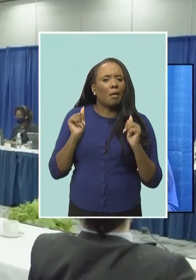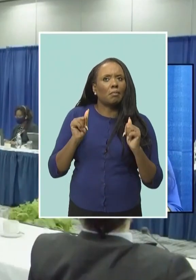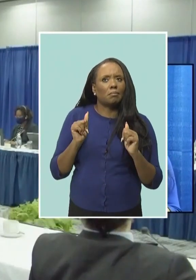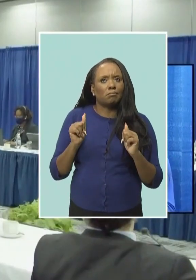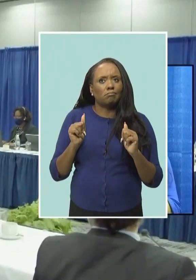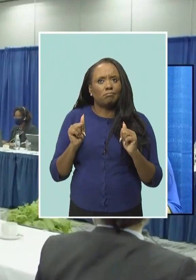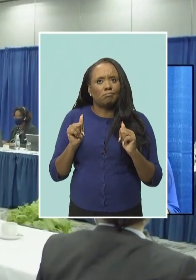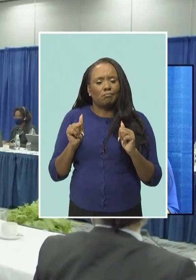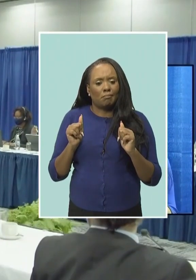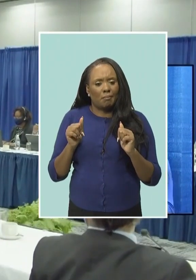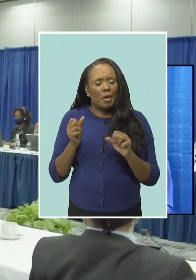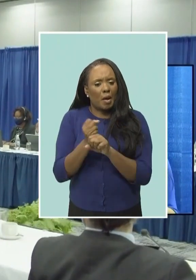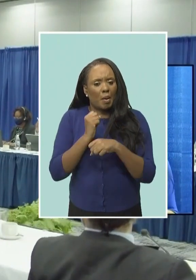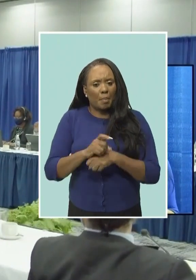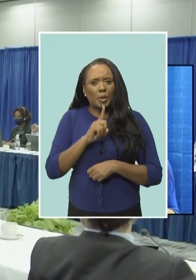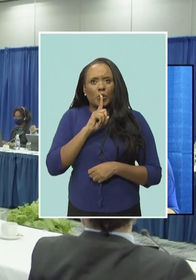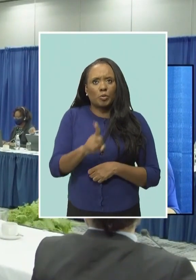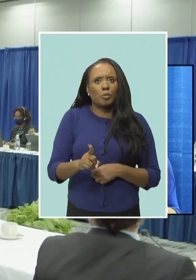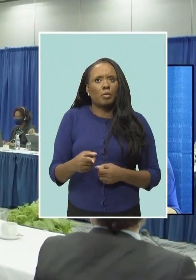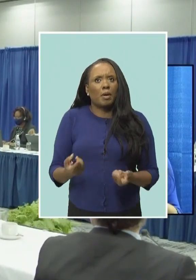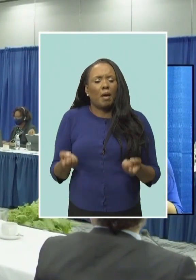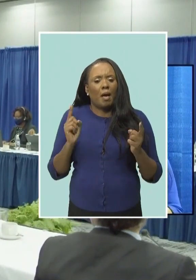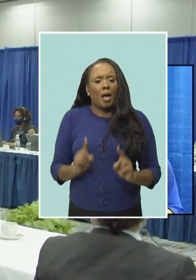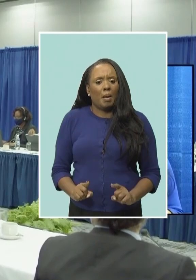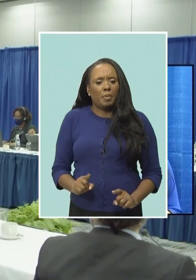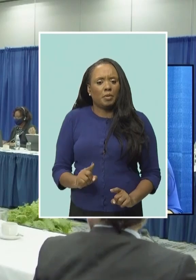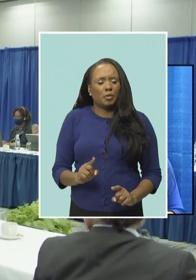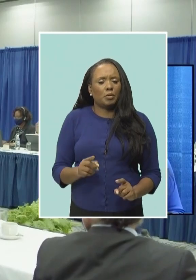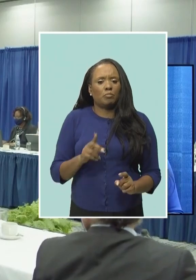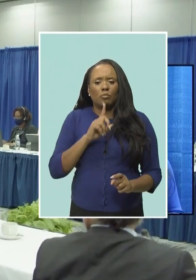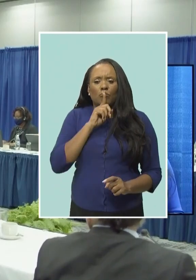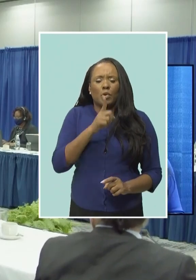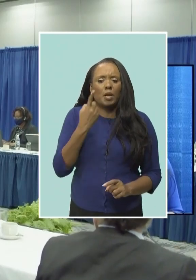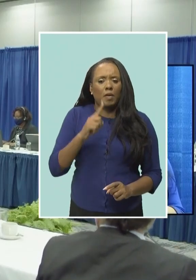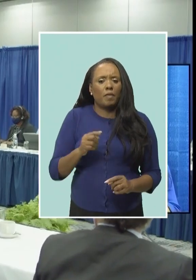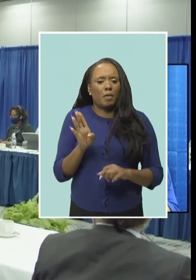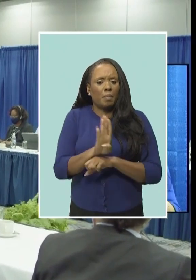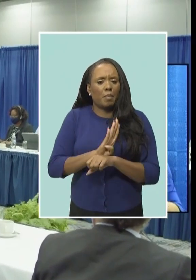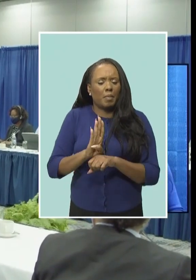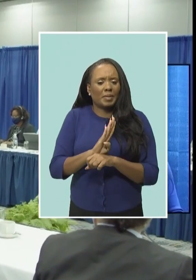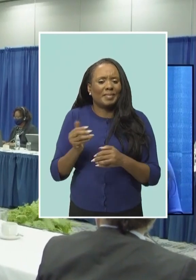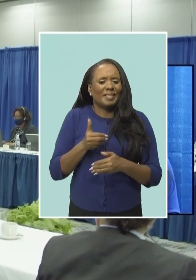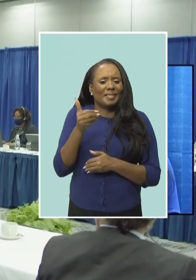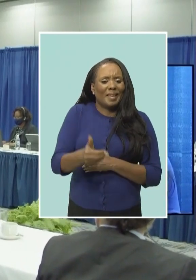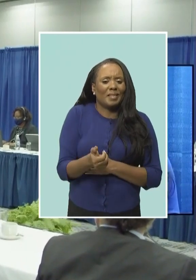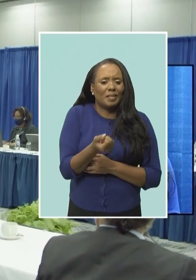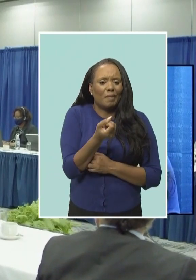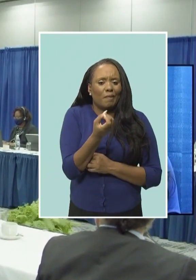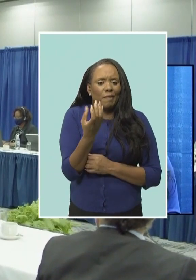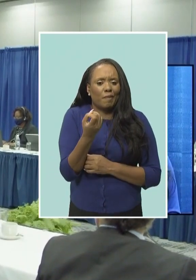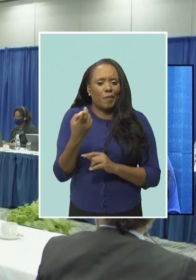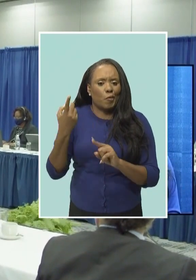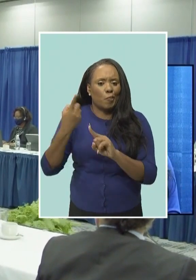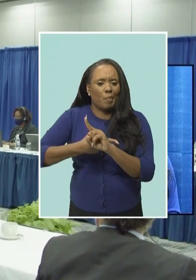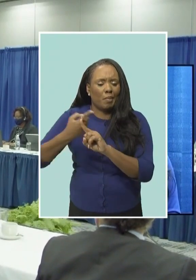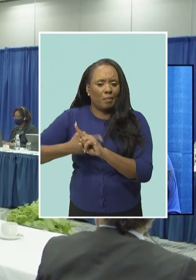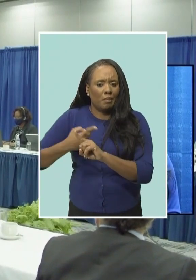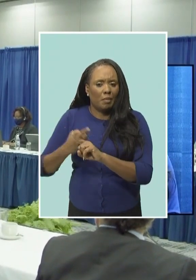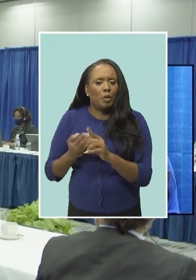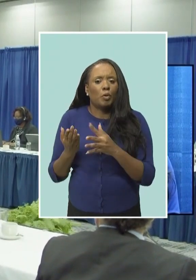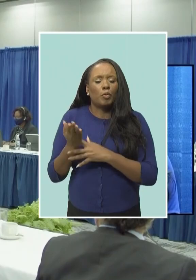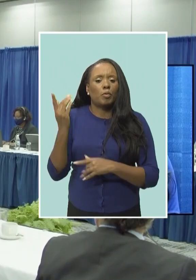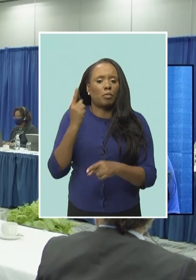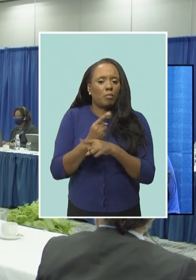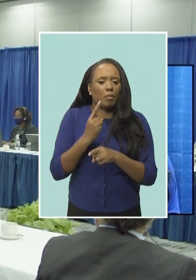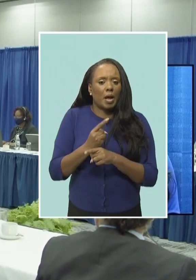manner that can make this a reality for Barbadians in the next few months through the appropriate regulatory channels that he